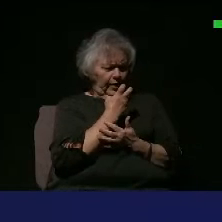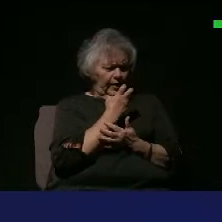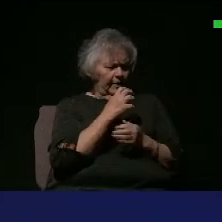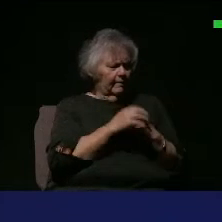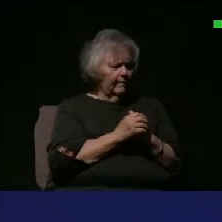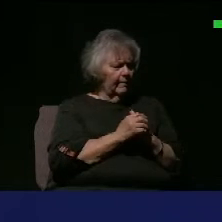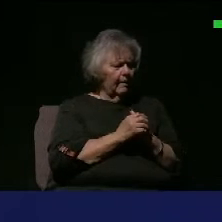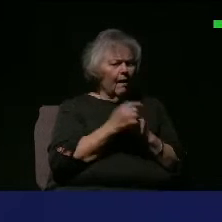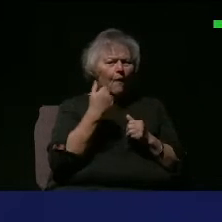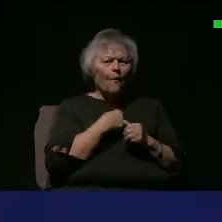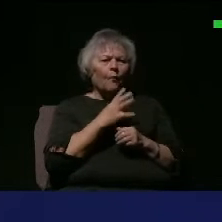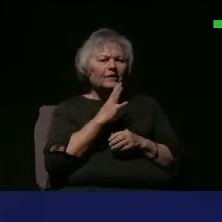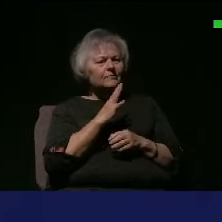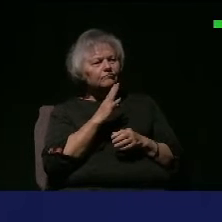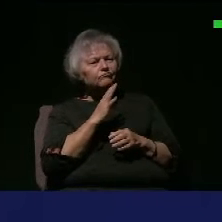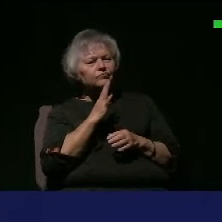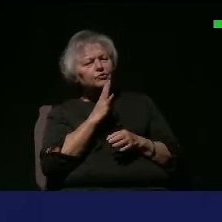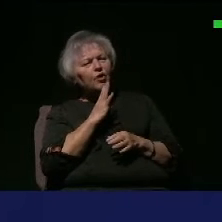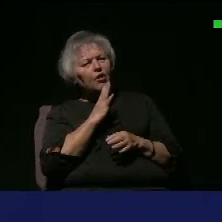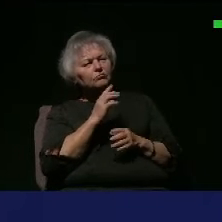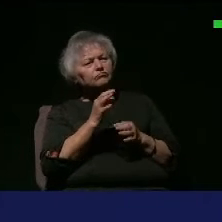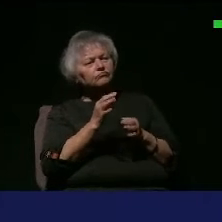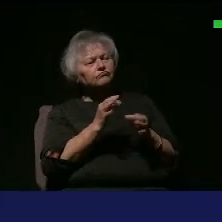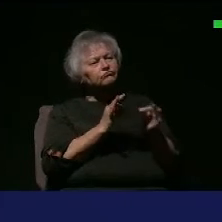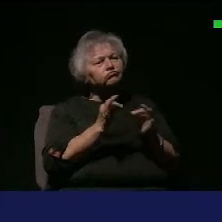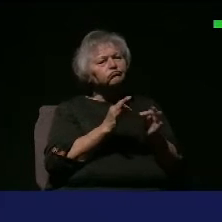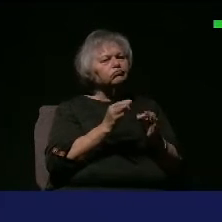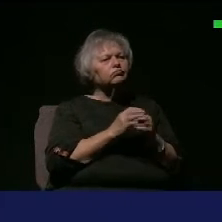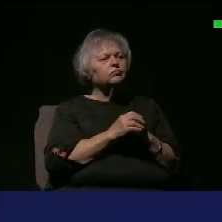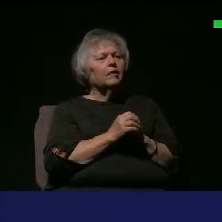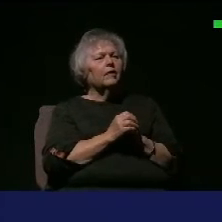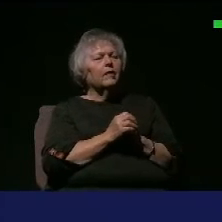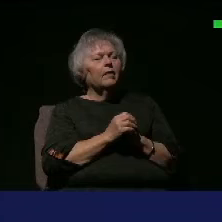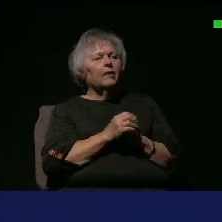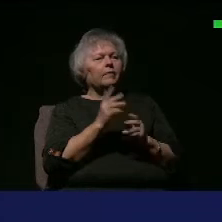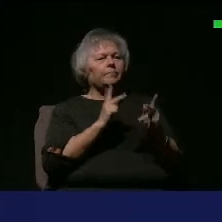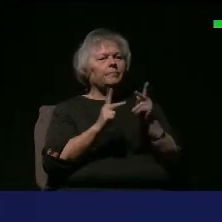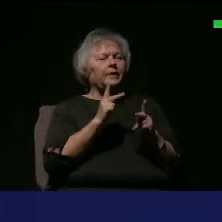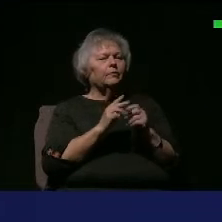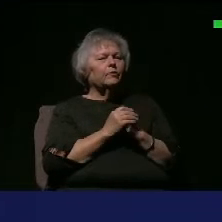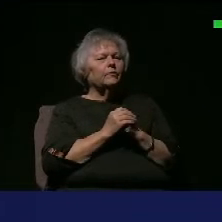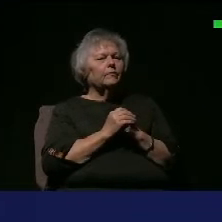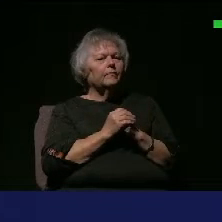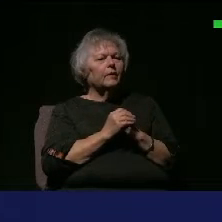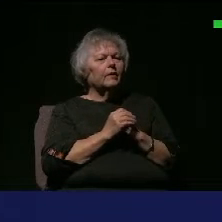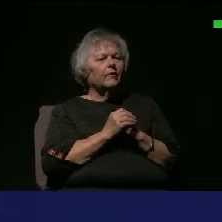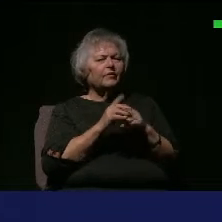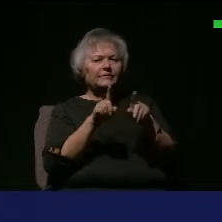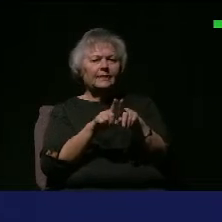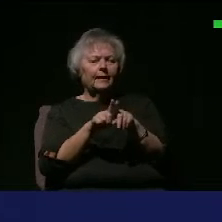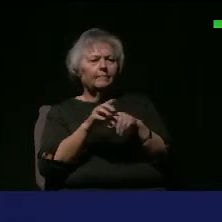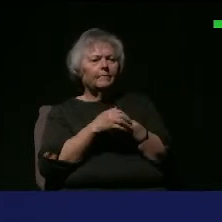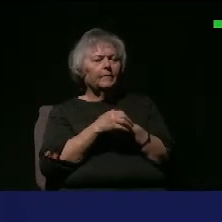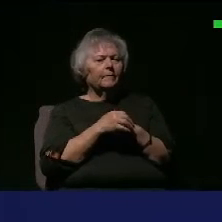and we talked a little bit about it. I talked about that. Is that, you think that's valid, that those were similar? Yeah, definitely,